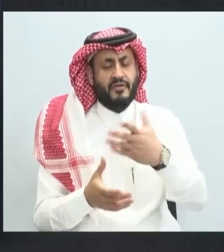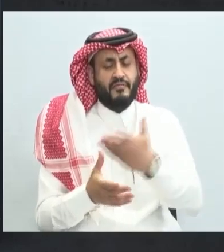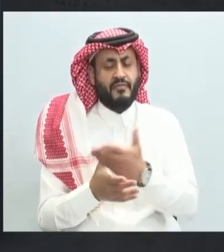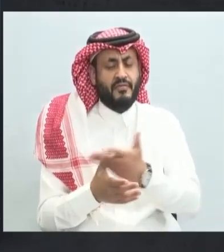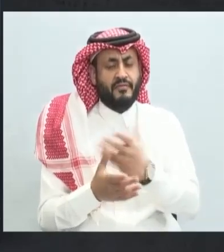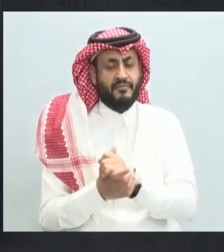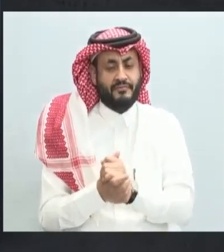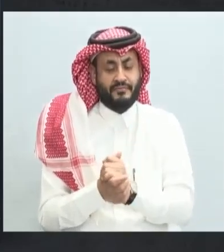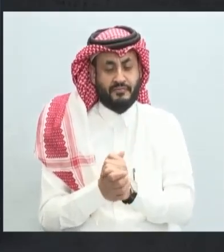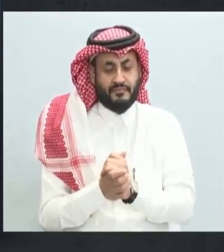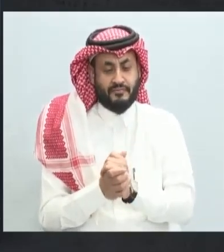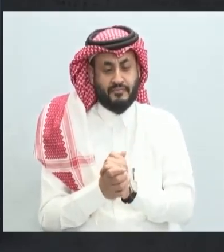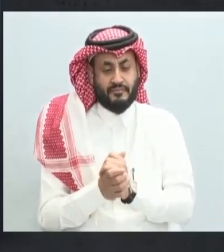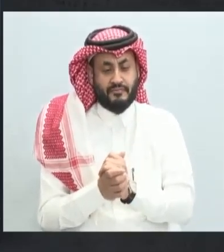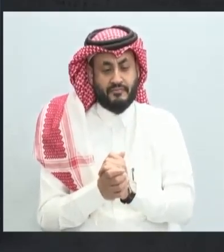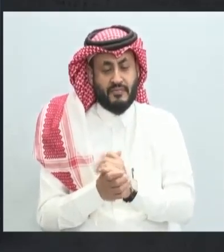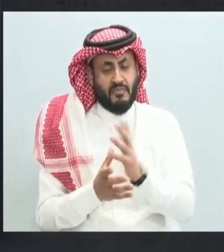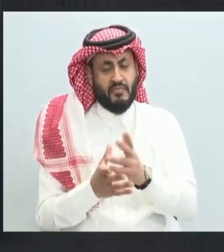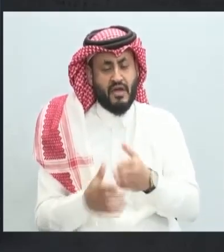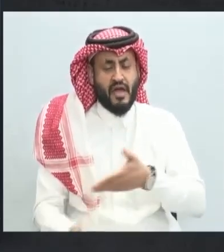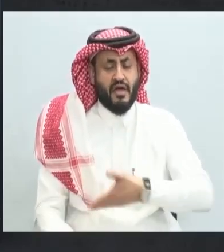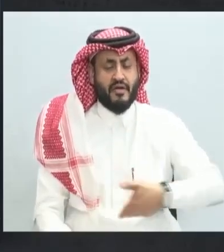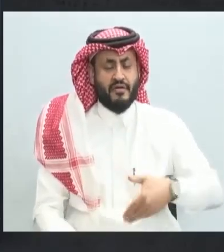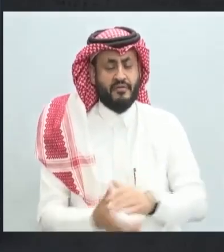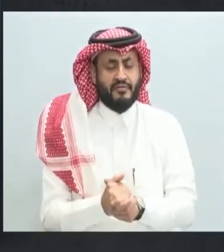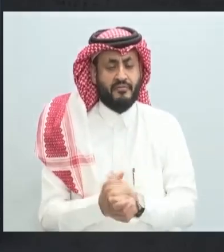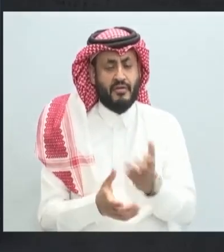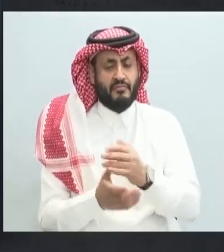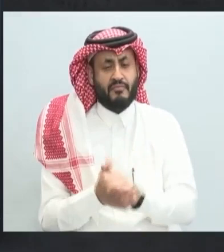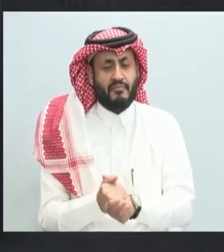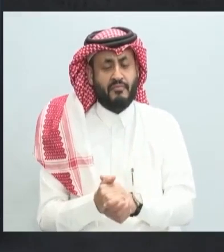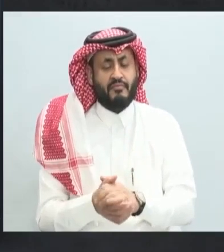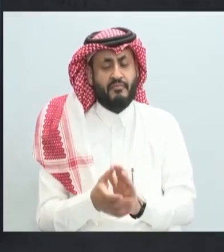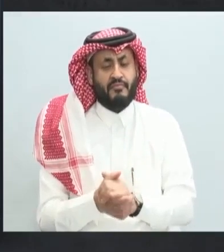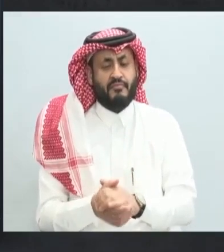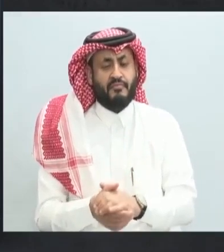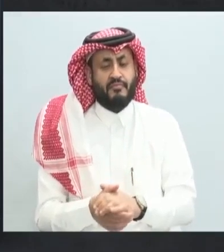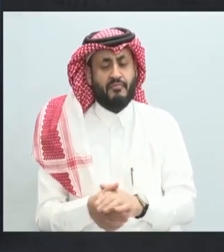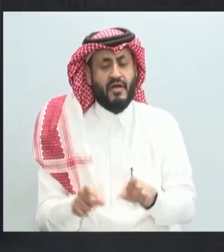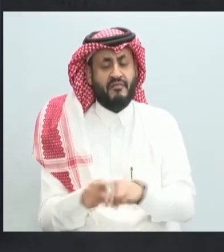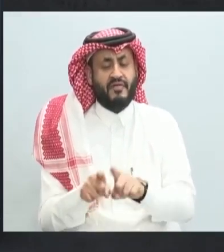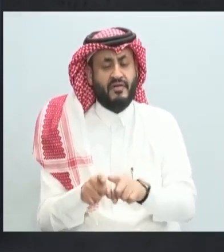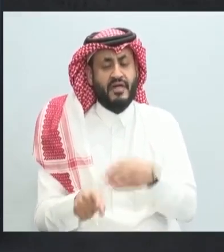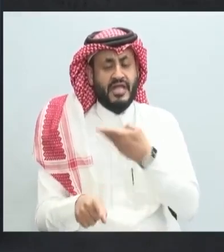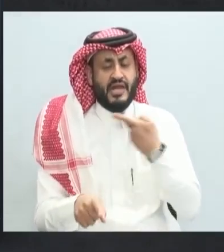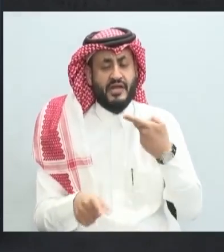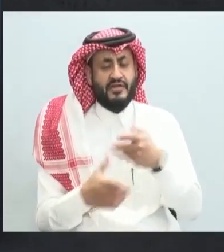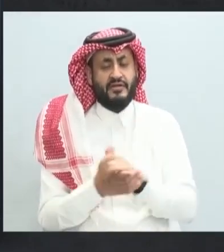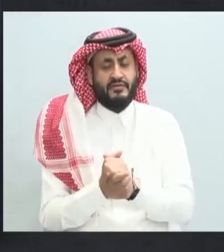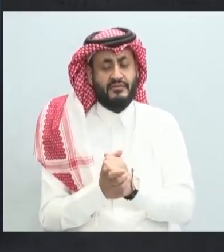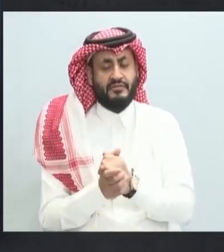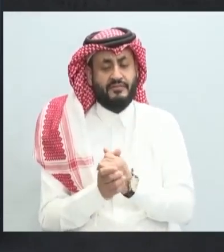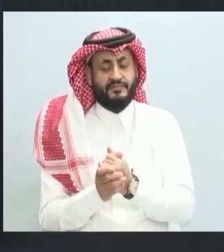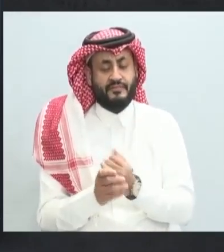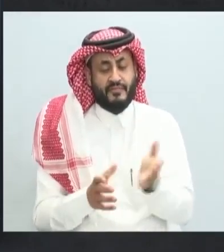person is not happy. He said, I'm hungry, and my friend is thirsty, and so on. And after this,